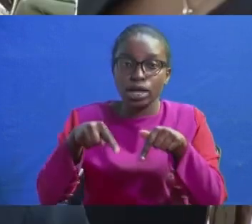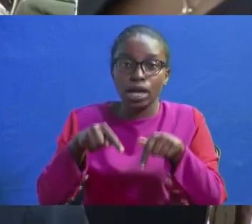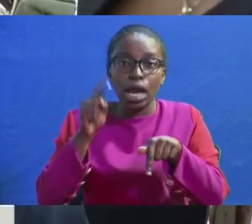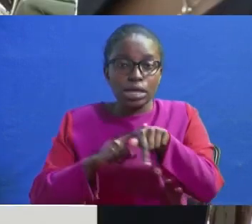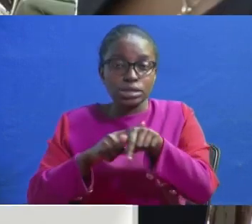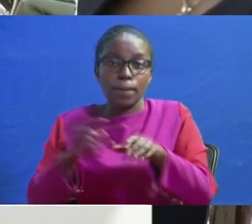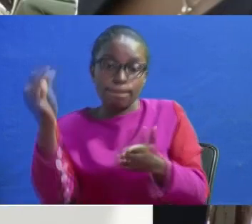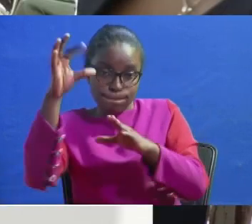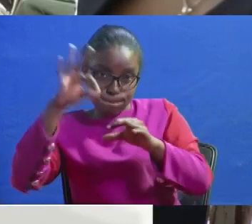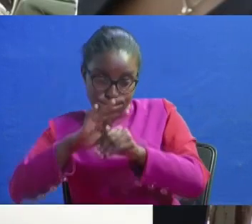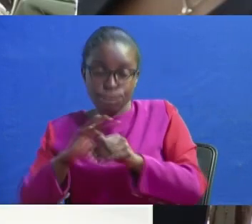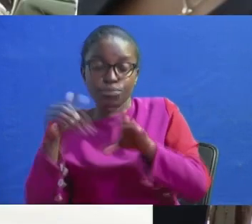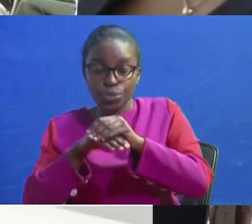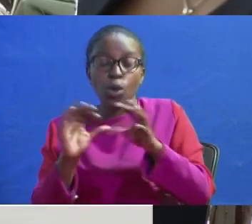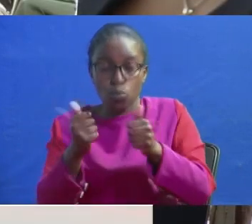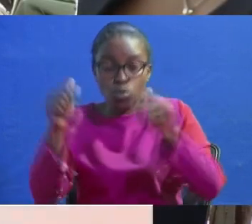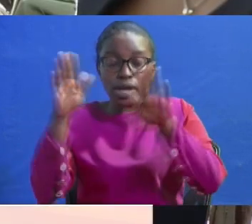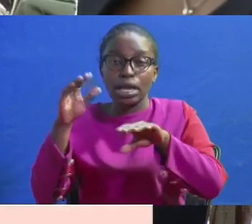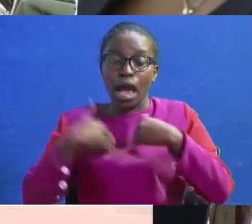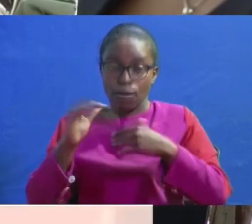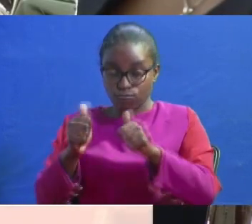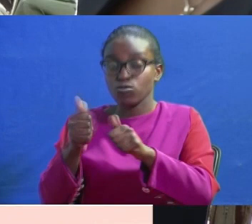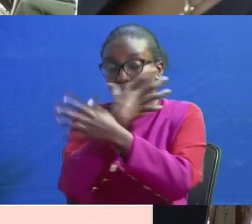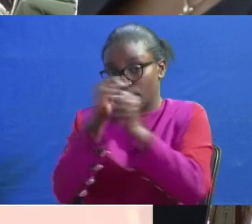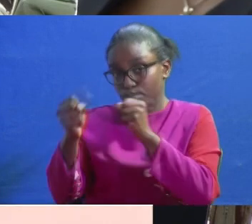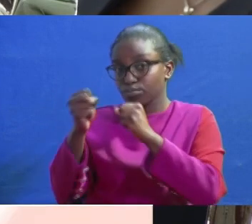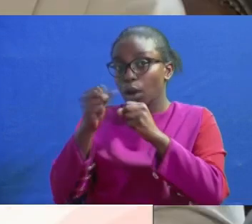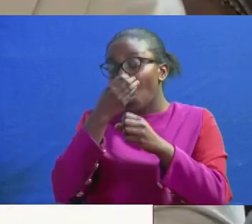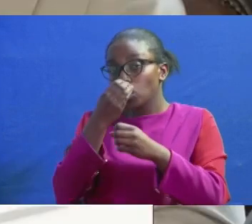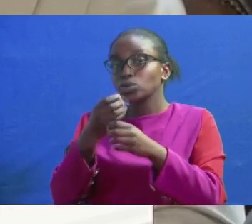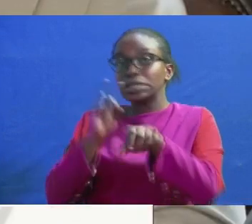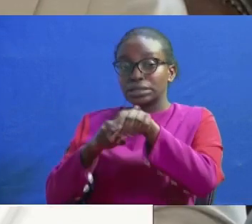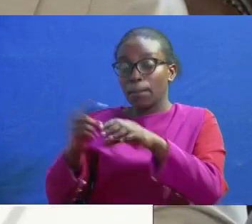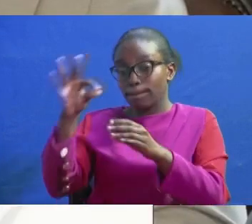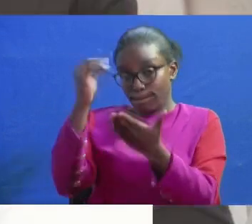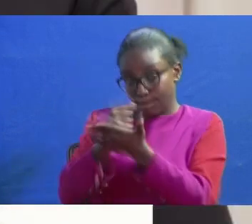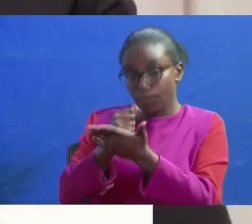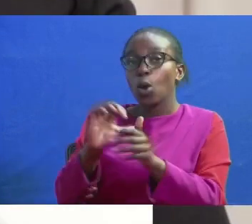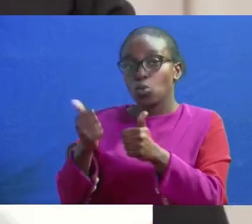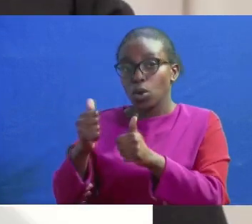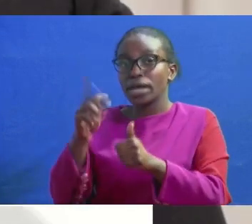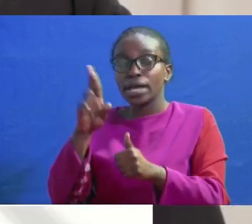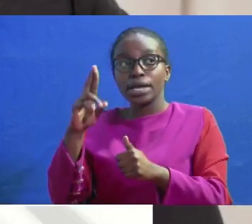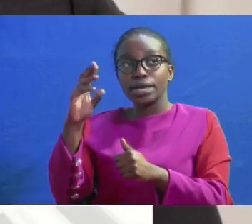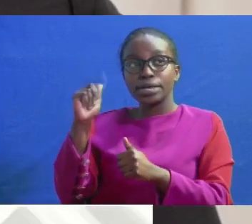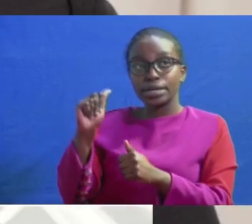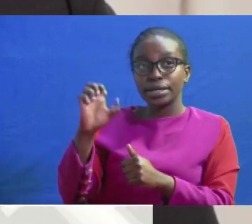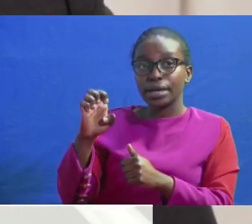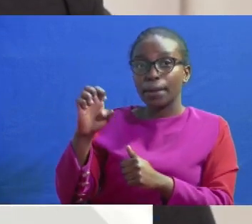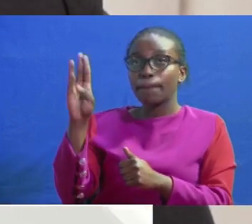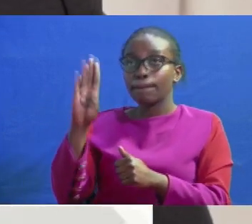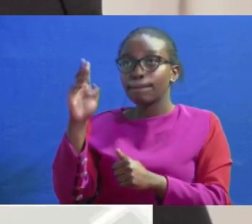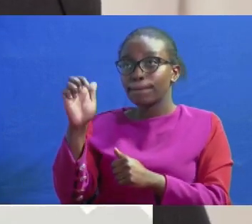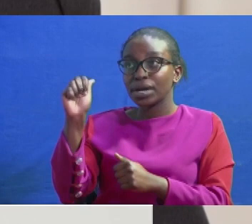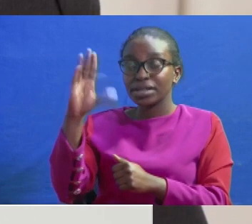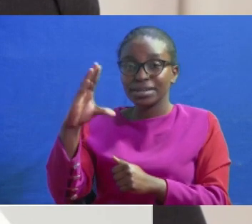of Dorcas comes after President Ruto reassigned his initial pick, Rebecca Miano, to the tourism ministry as part